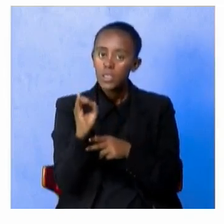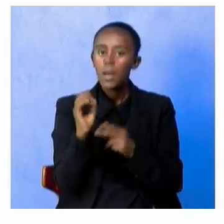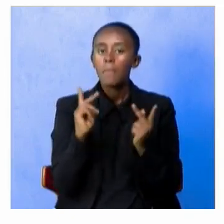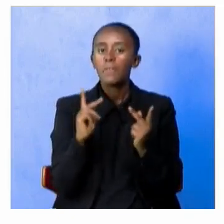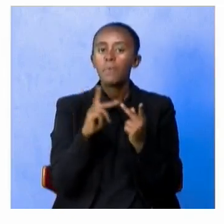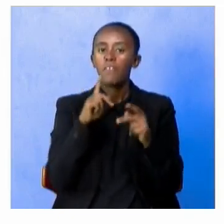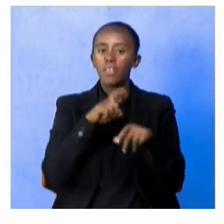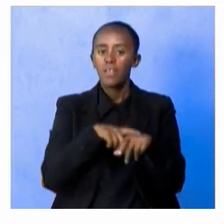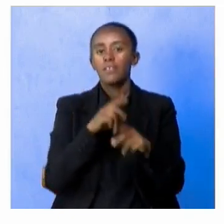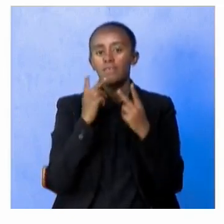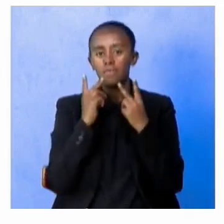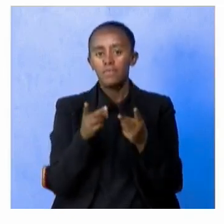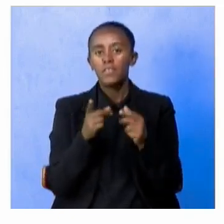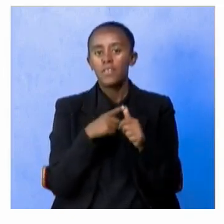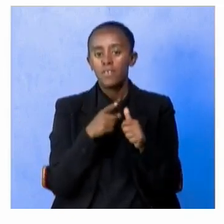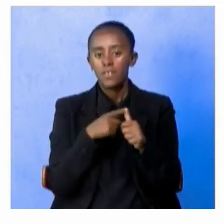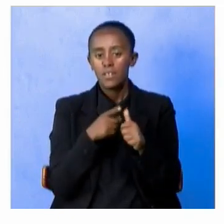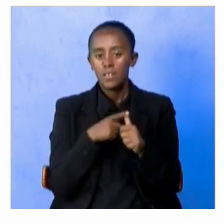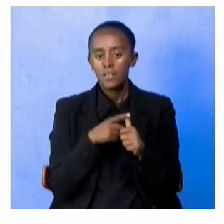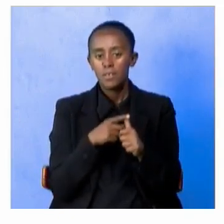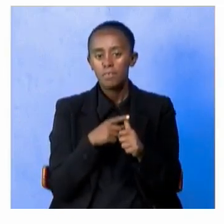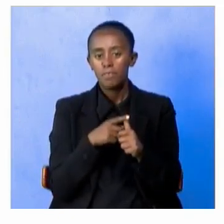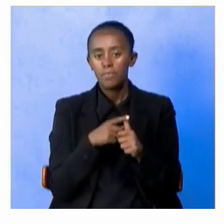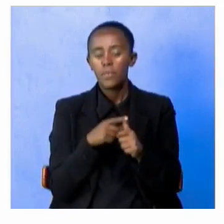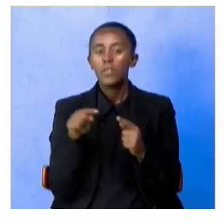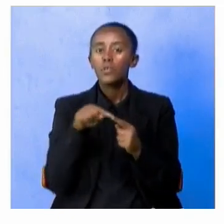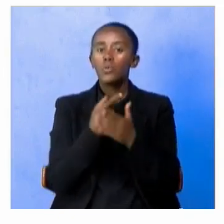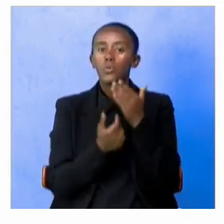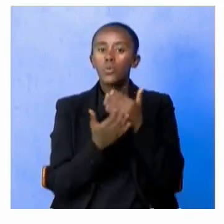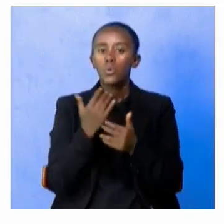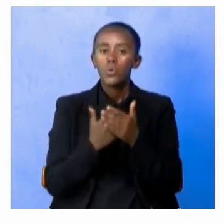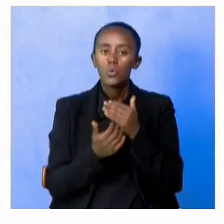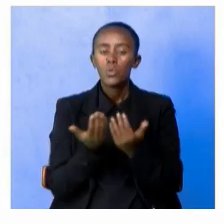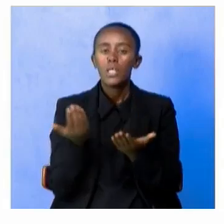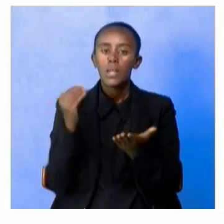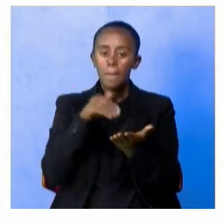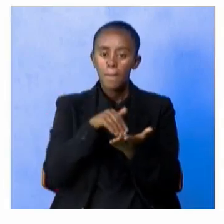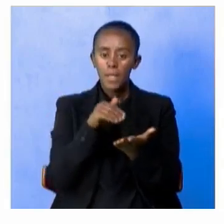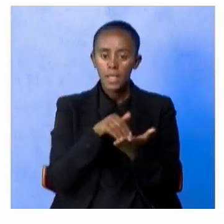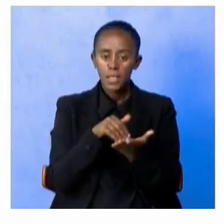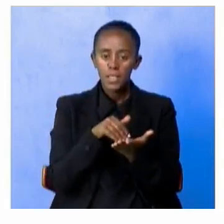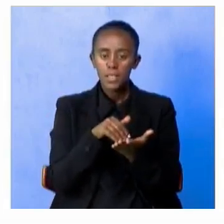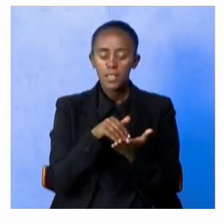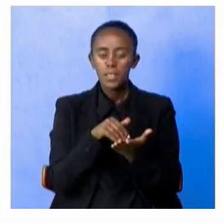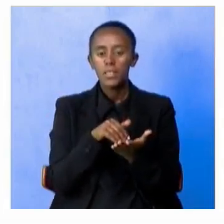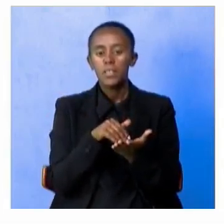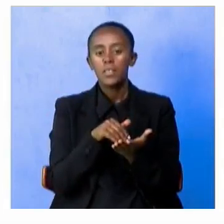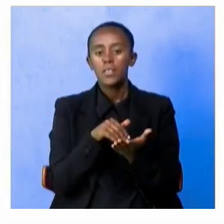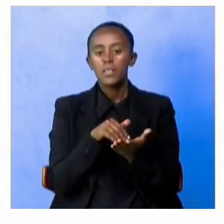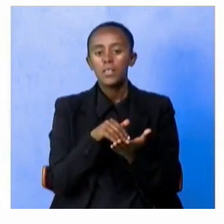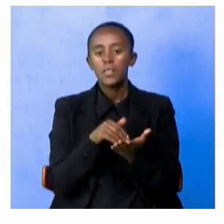present perfect tense. The first one is what? To talk about repeated